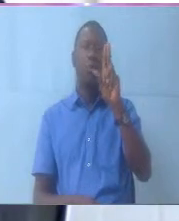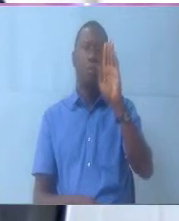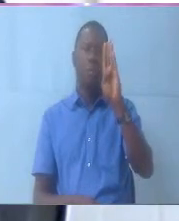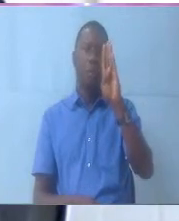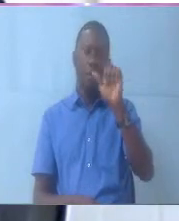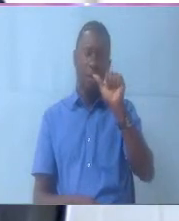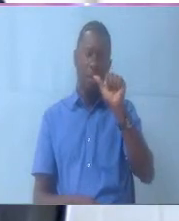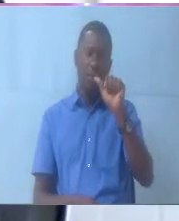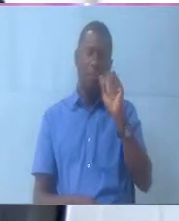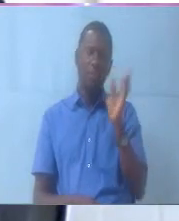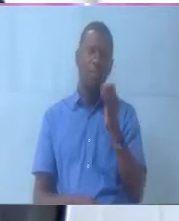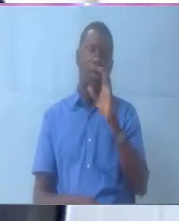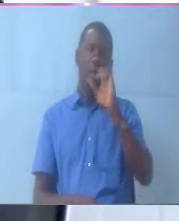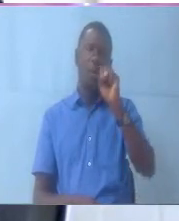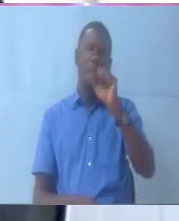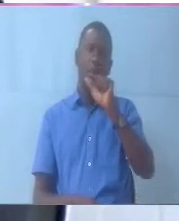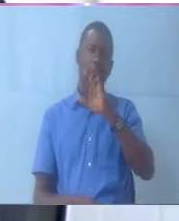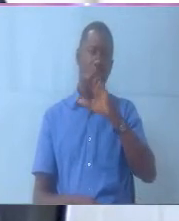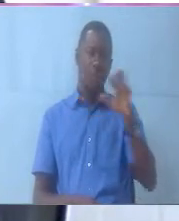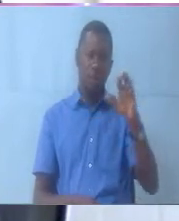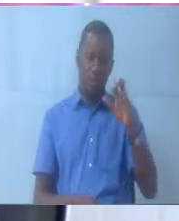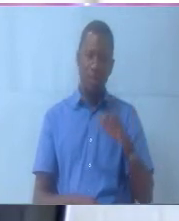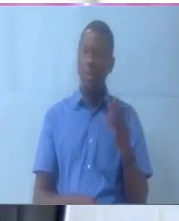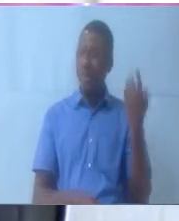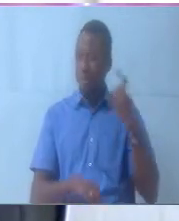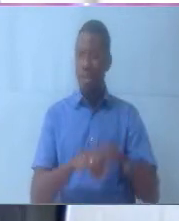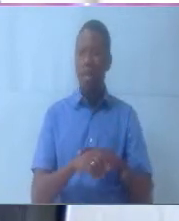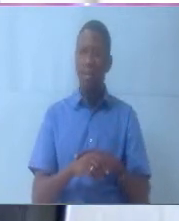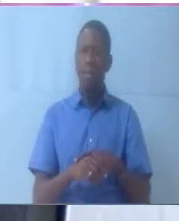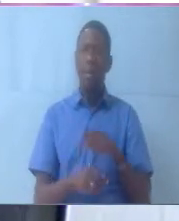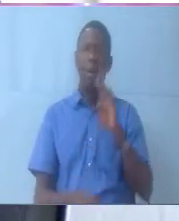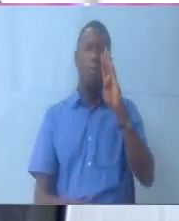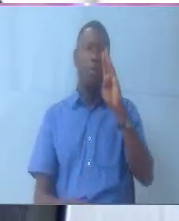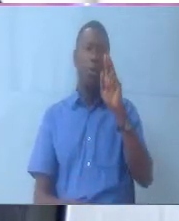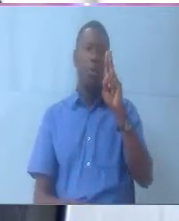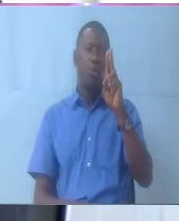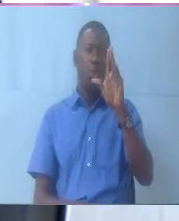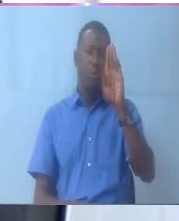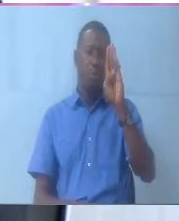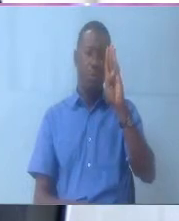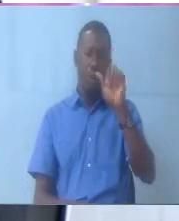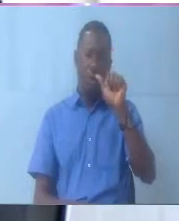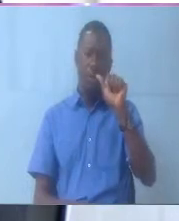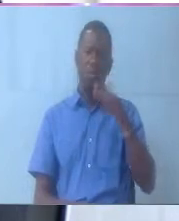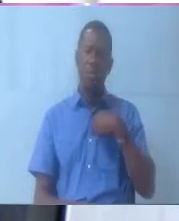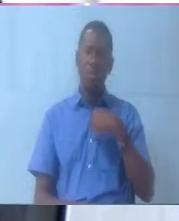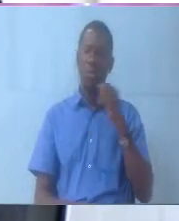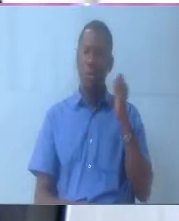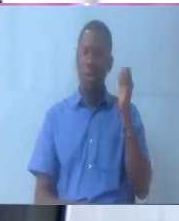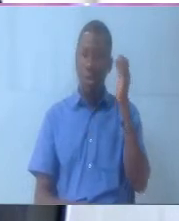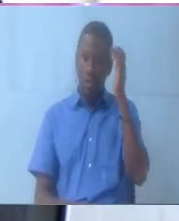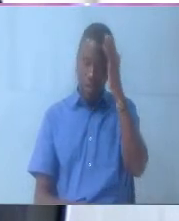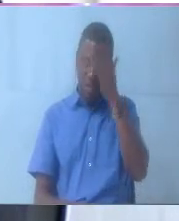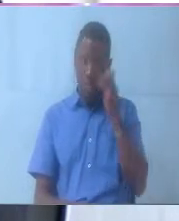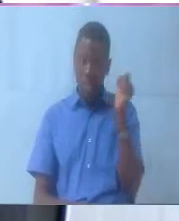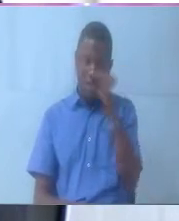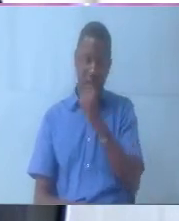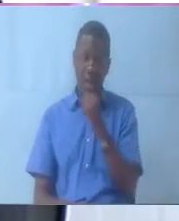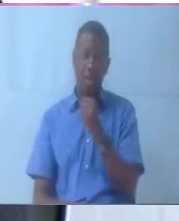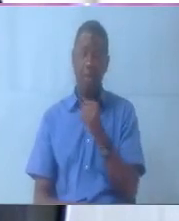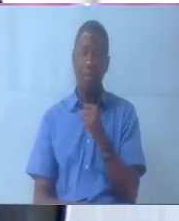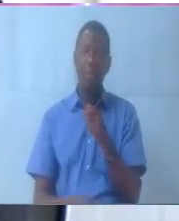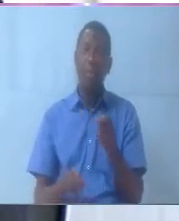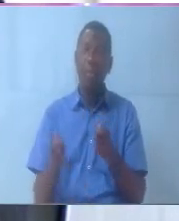Bubasar was the crime management coordinator. wotumo mem marata o kukurungulu kolu kumbengola crime management